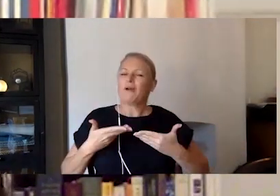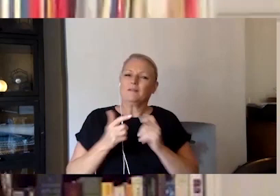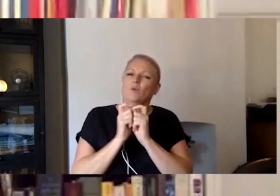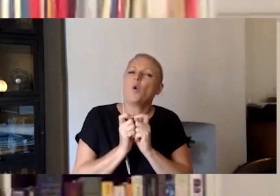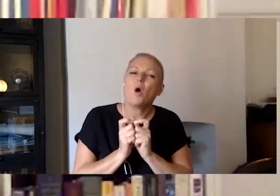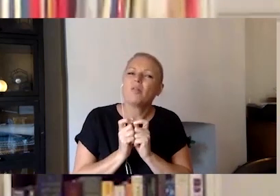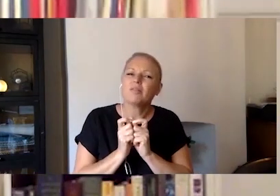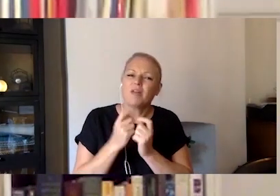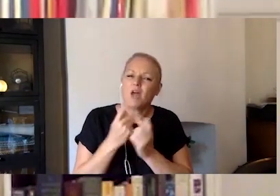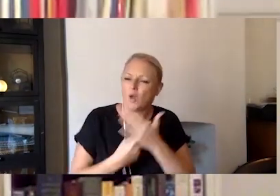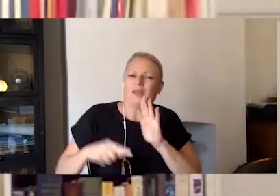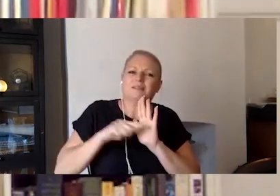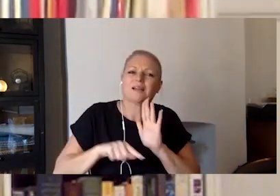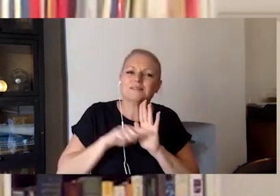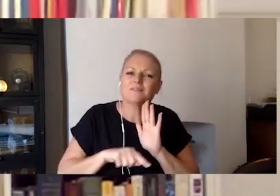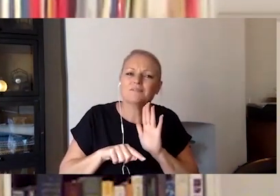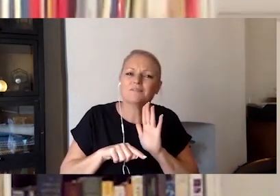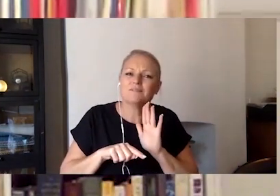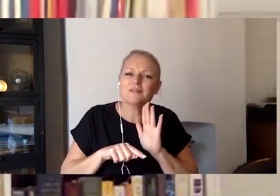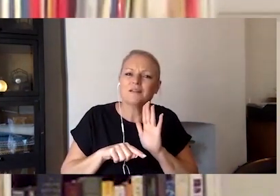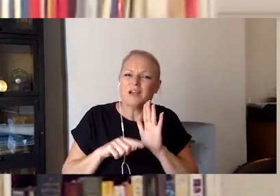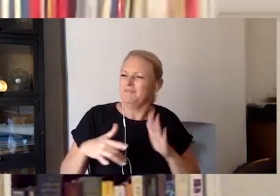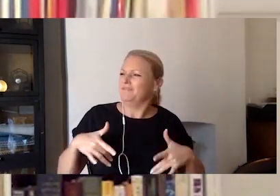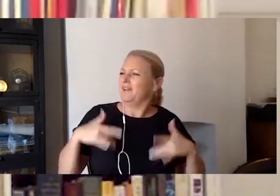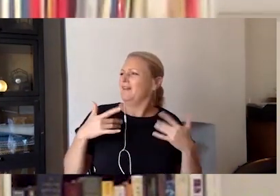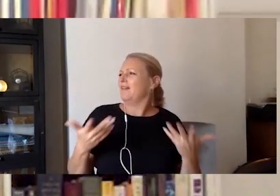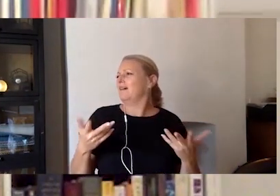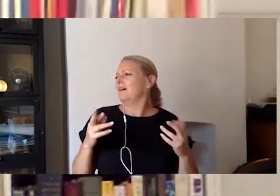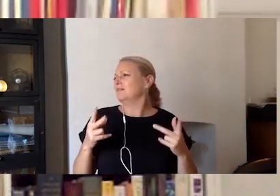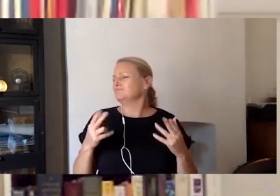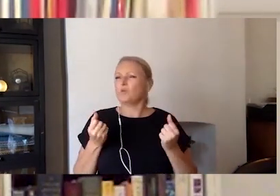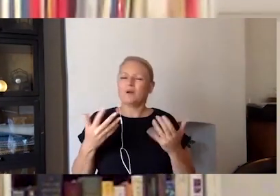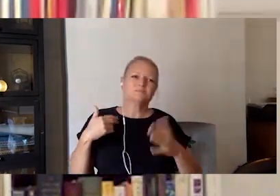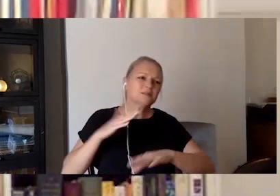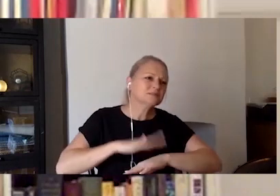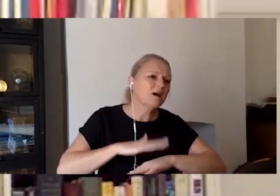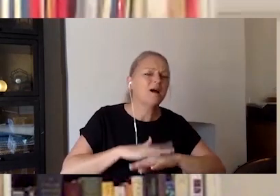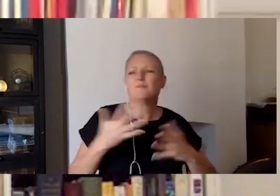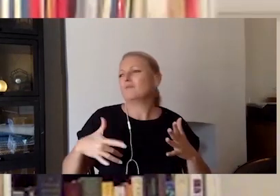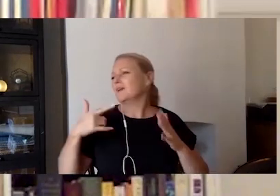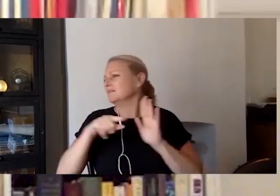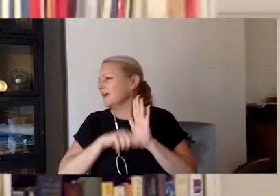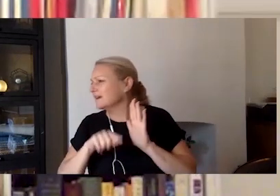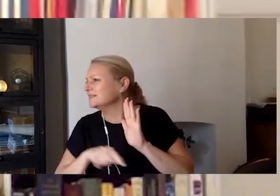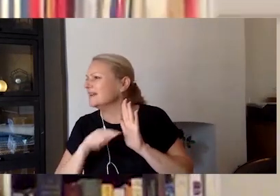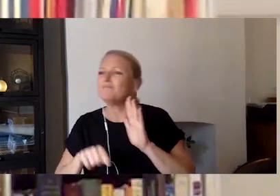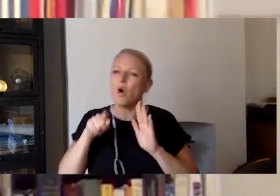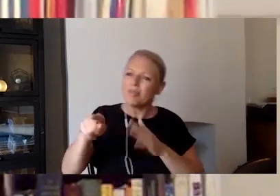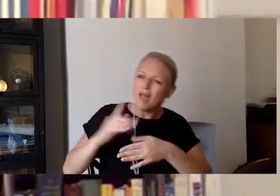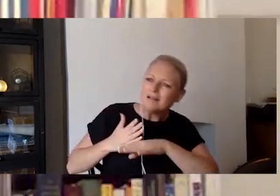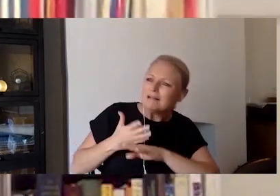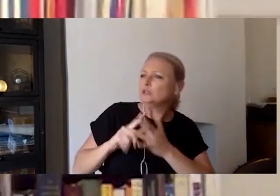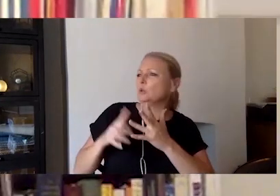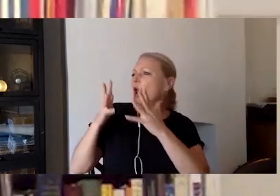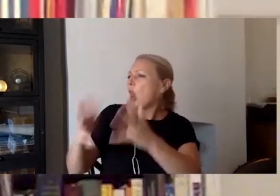lives. And it can leave us feeling helpless. It can leave us feeling like, well, other people aren't doing enough, so I need to do more. I